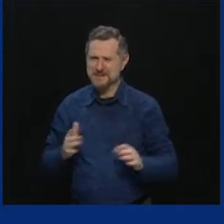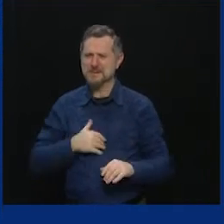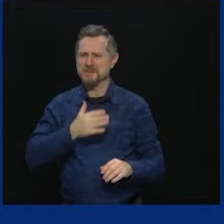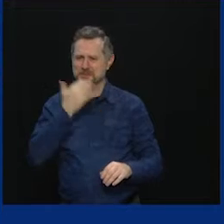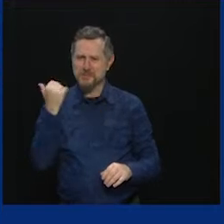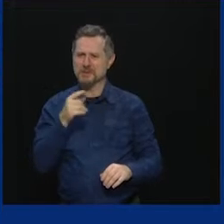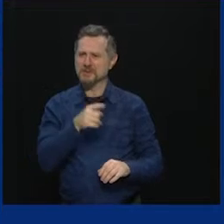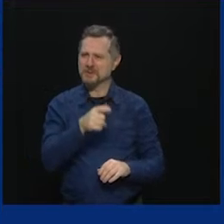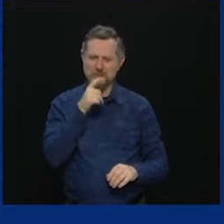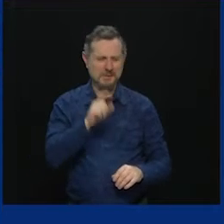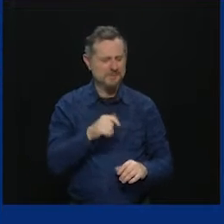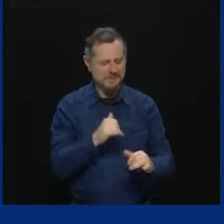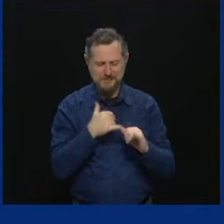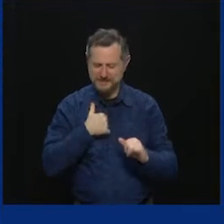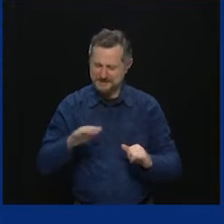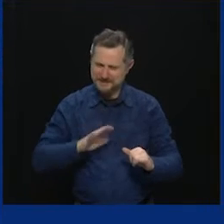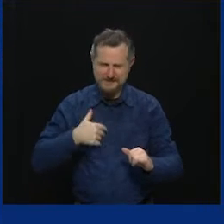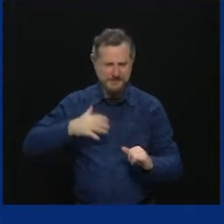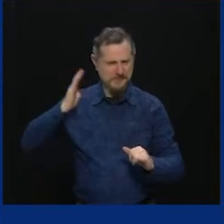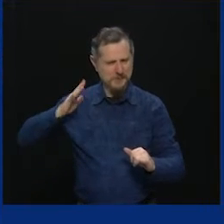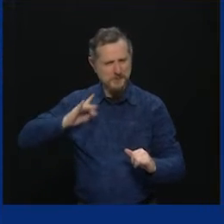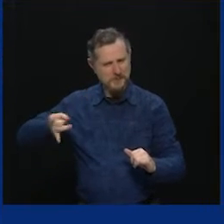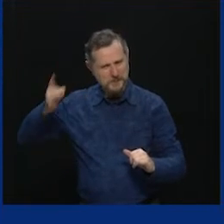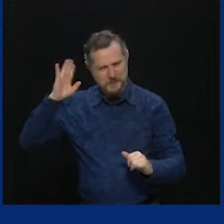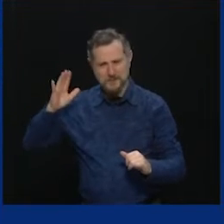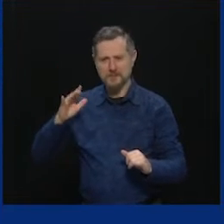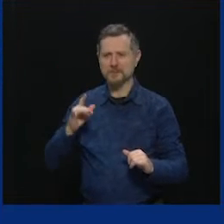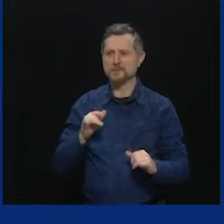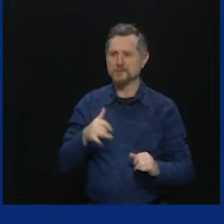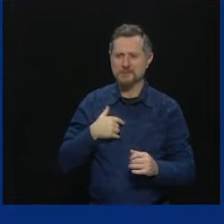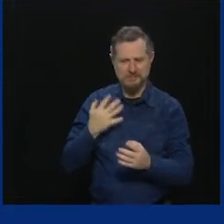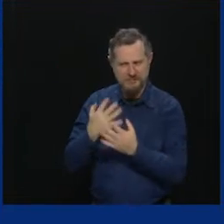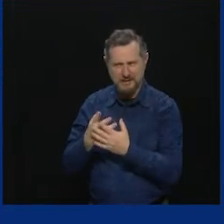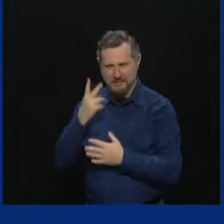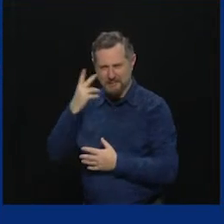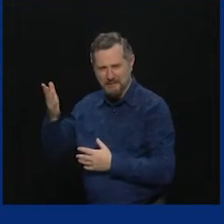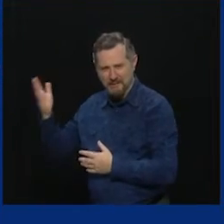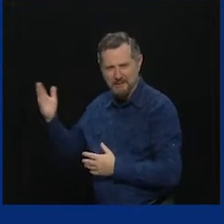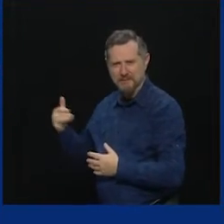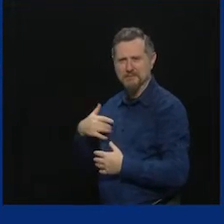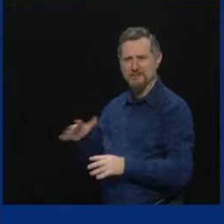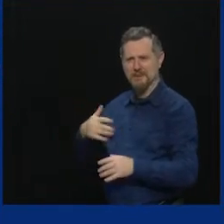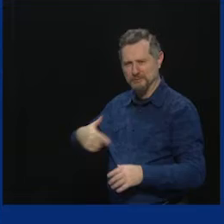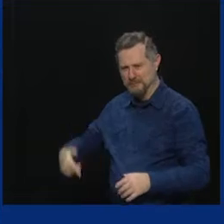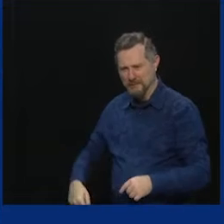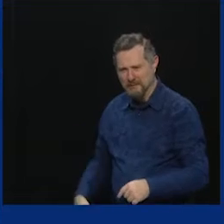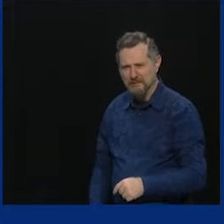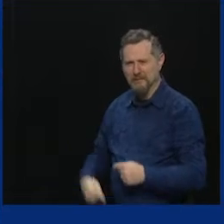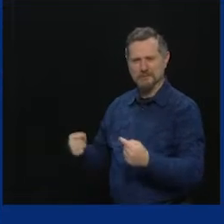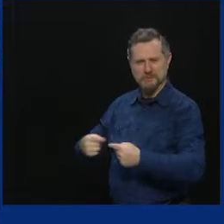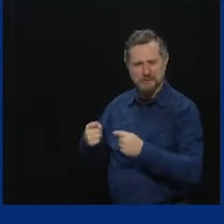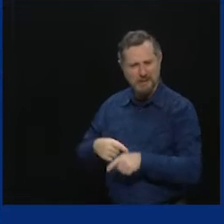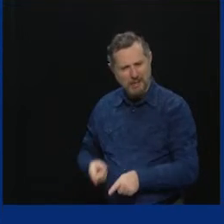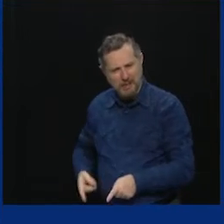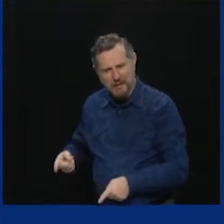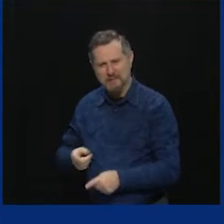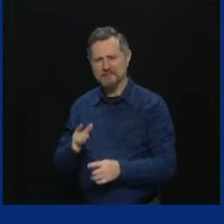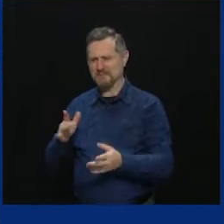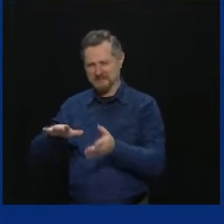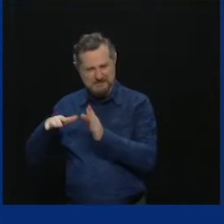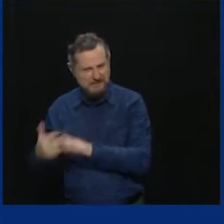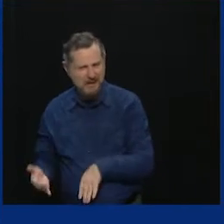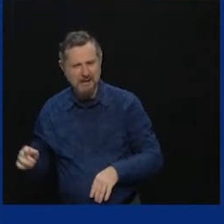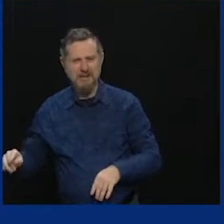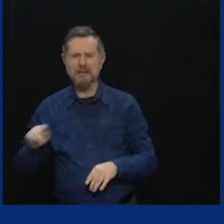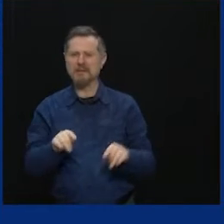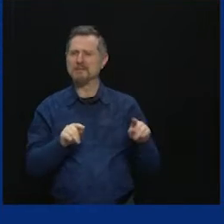did, perhaps spending time in jail, or worse, ending up with an injury or death. That does not have